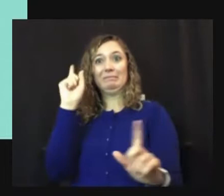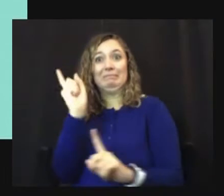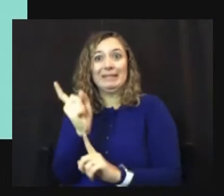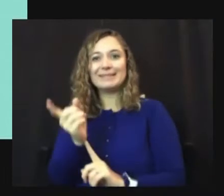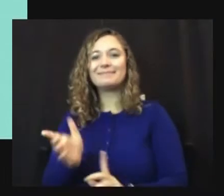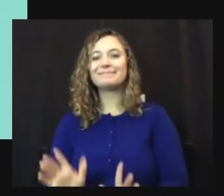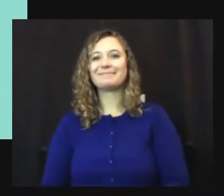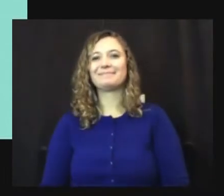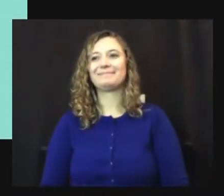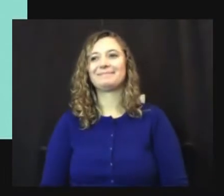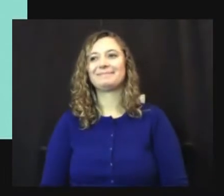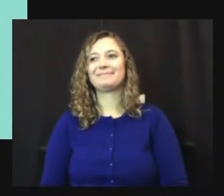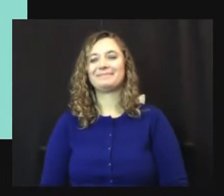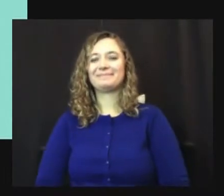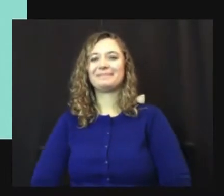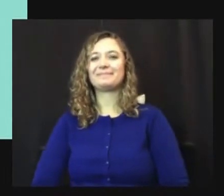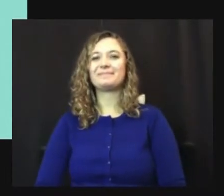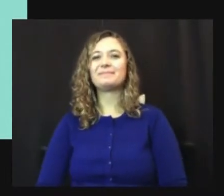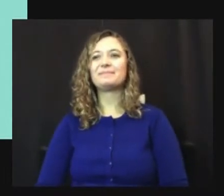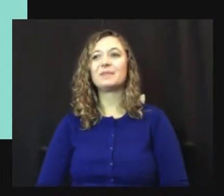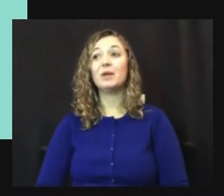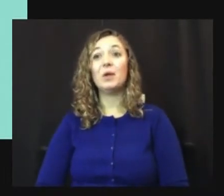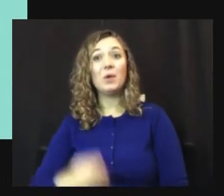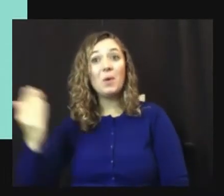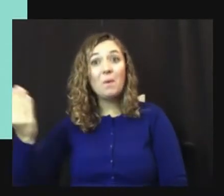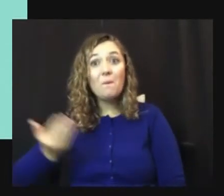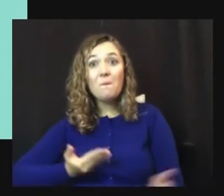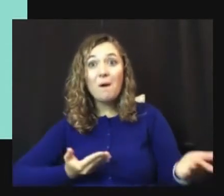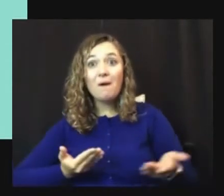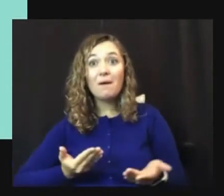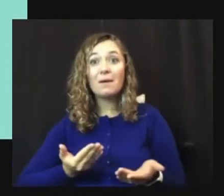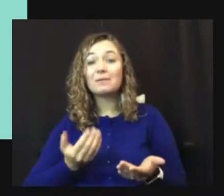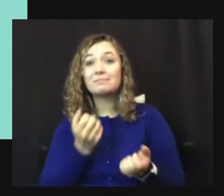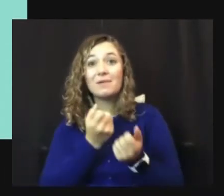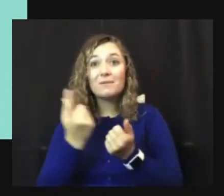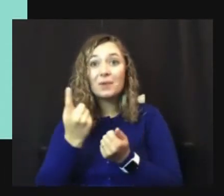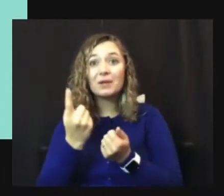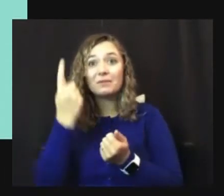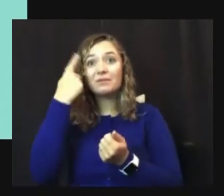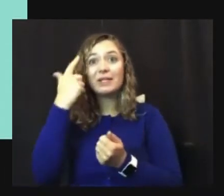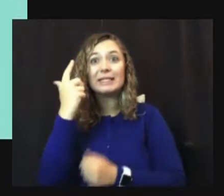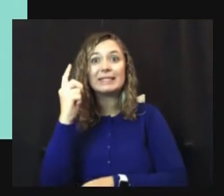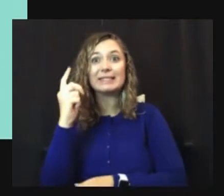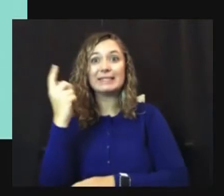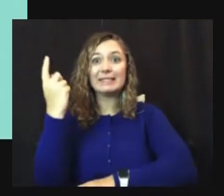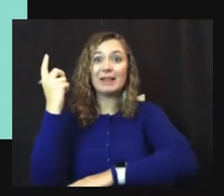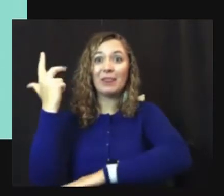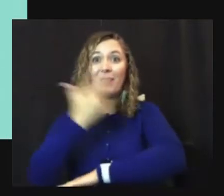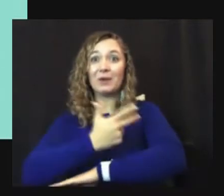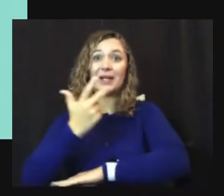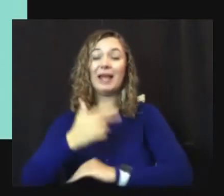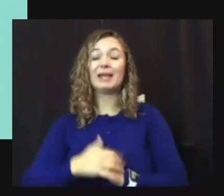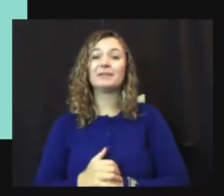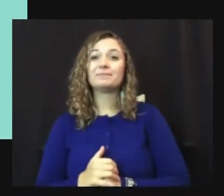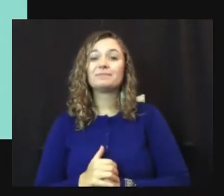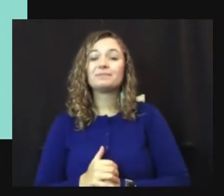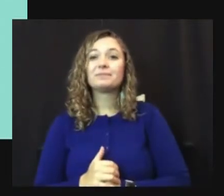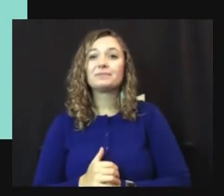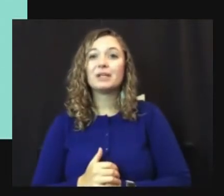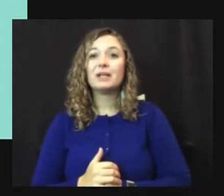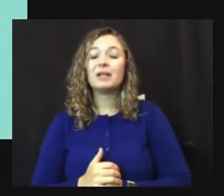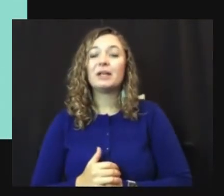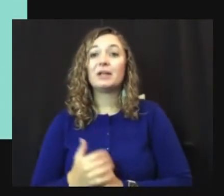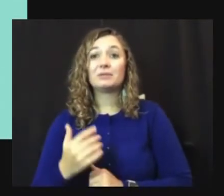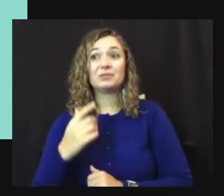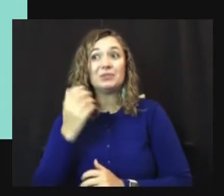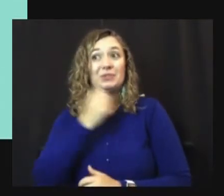Thanks for fixing it. Welcome, everyone, to day 3. Sorry that you are here with me again.